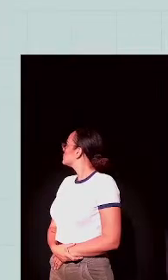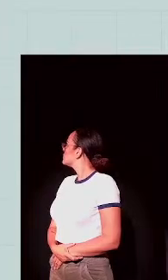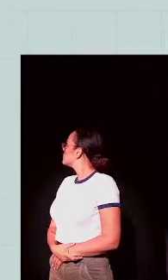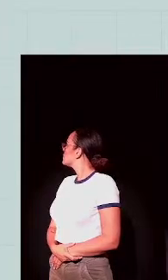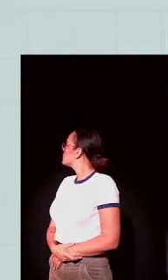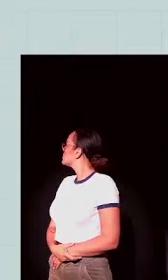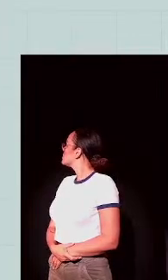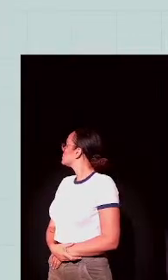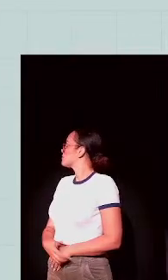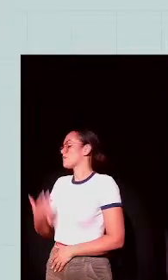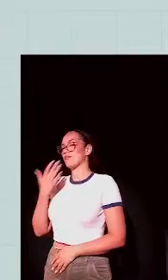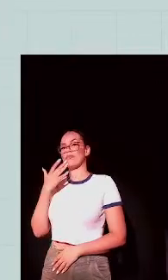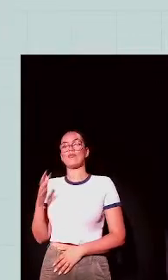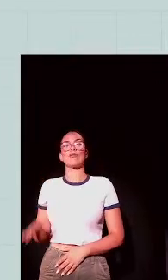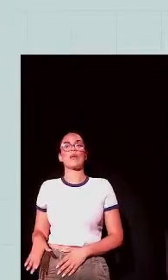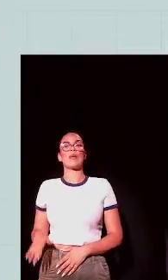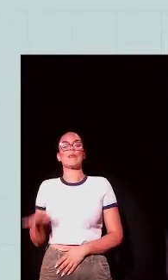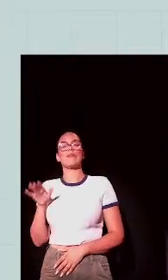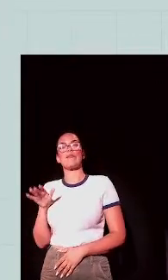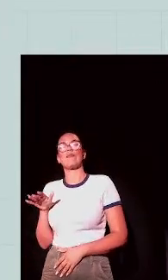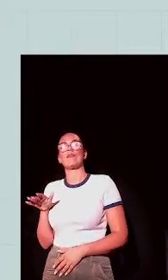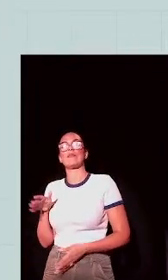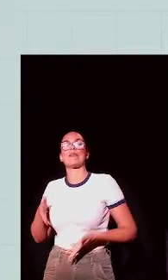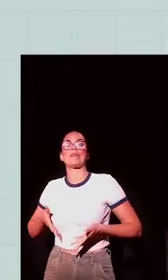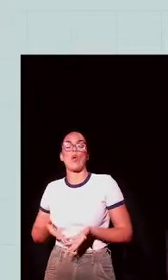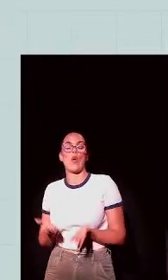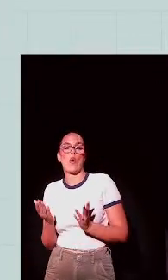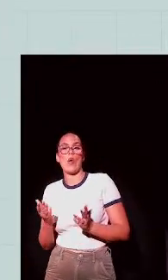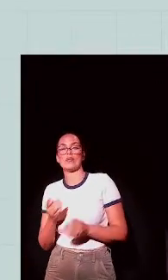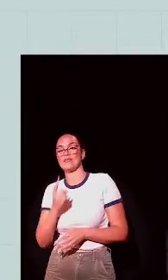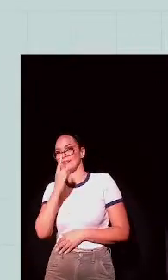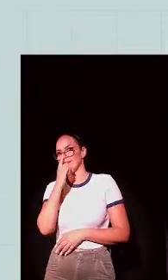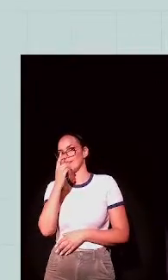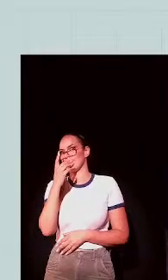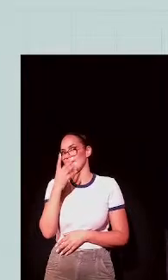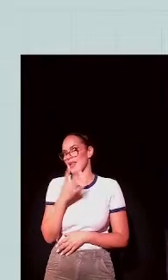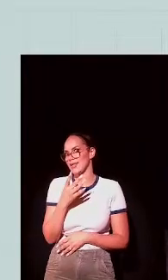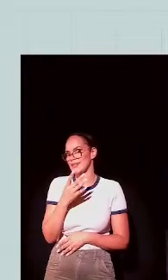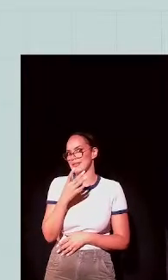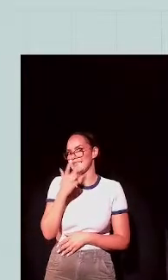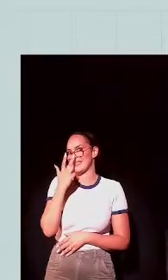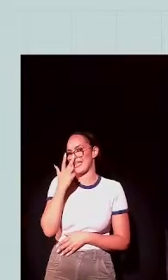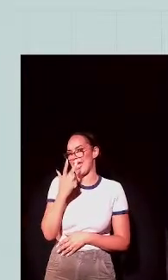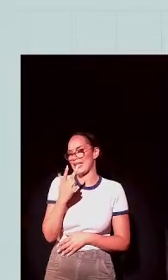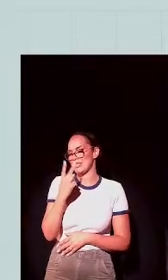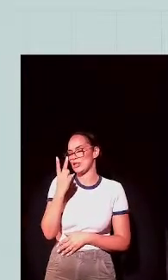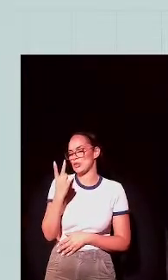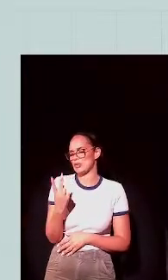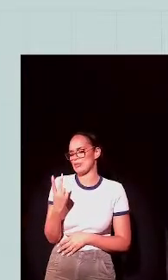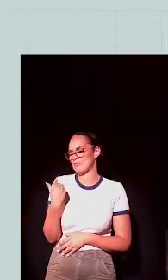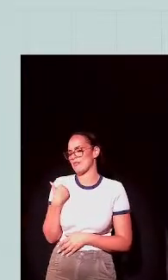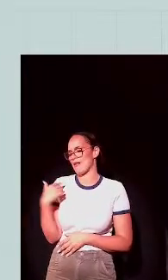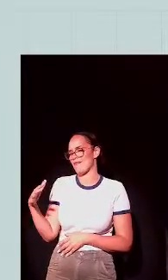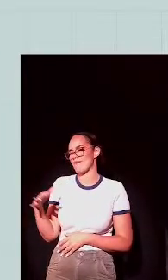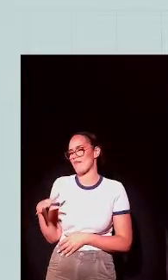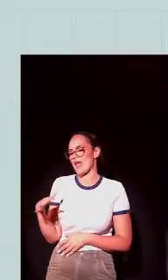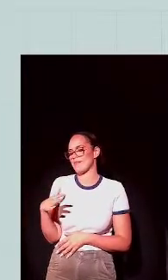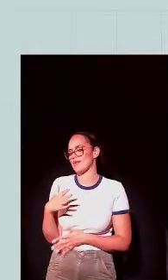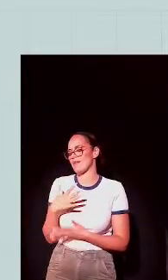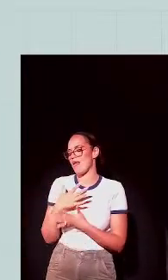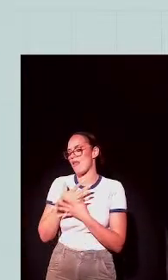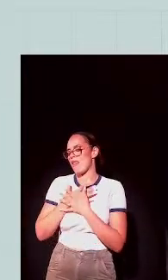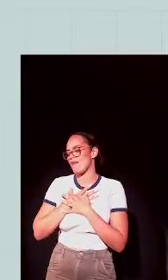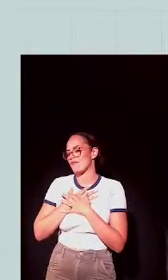So, I was born in 1982 in Birmingham to a very incredibly loving family and also a